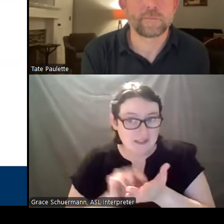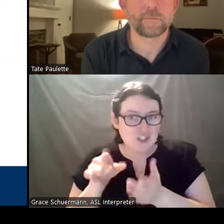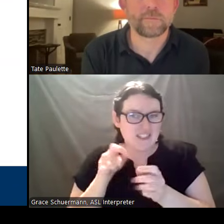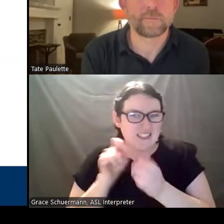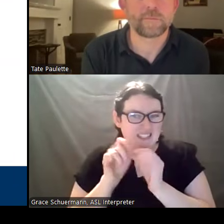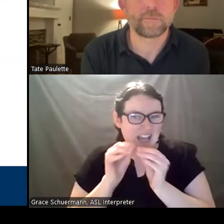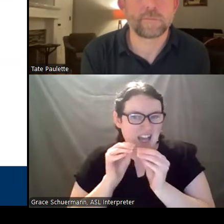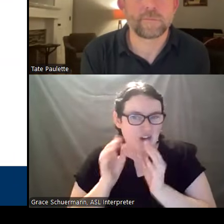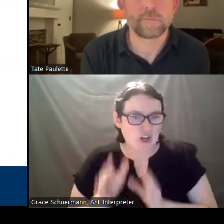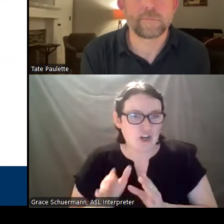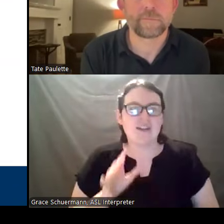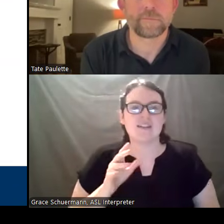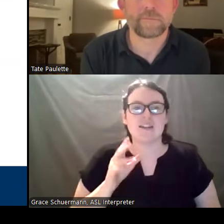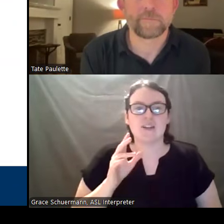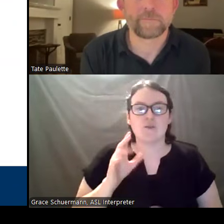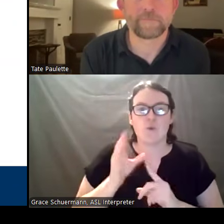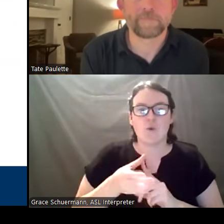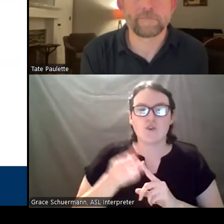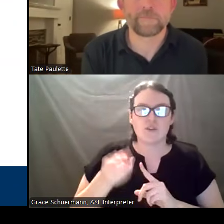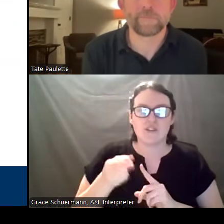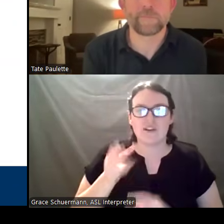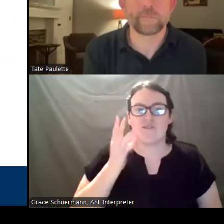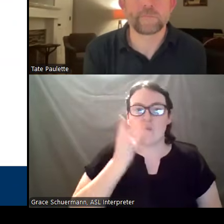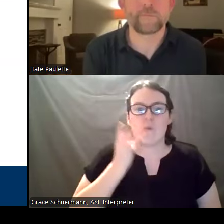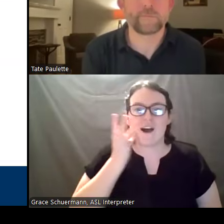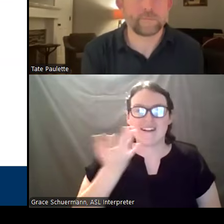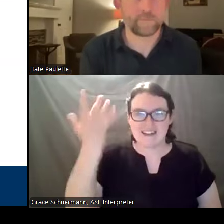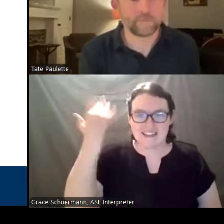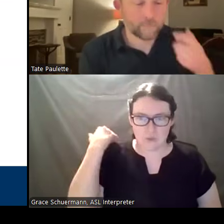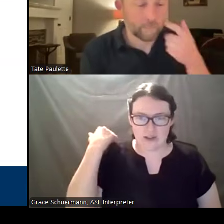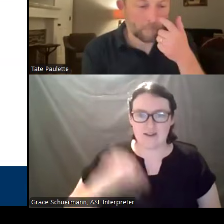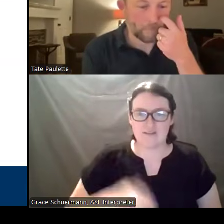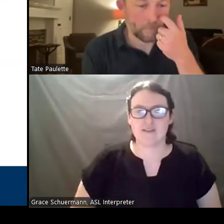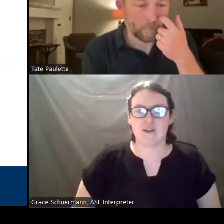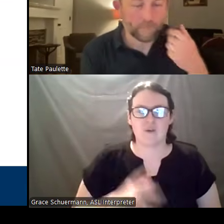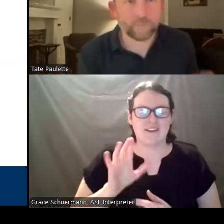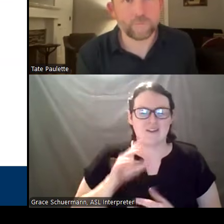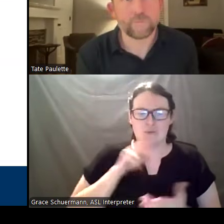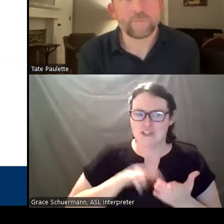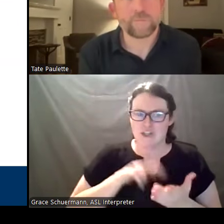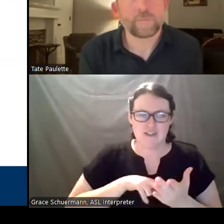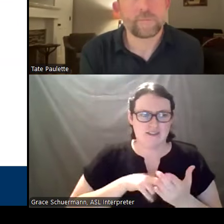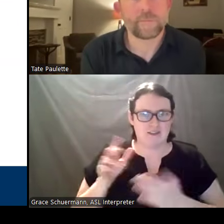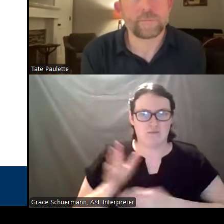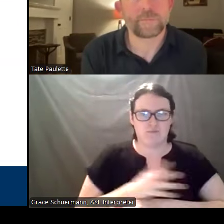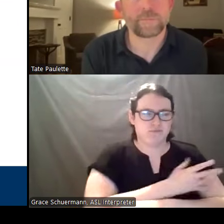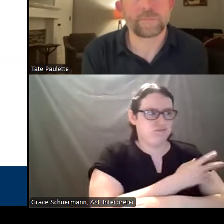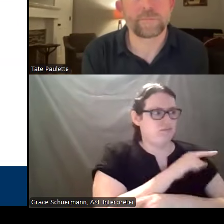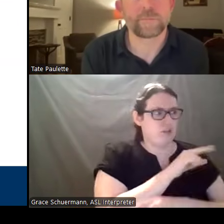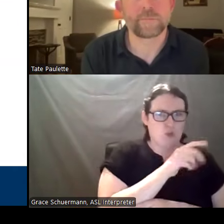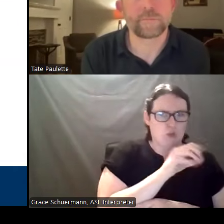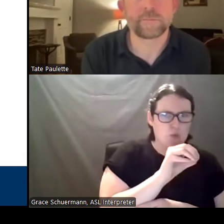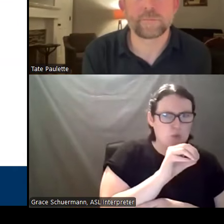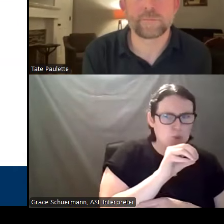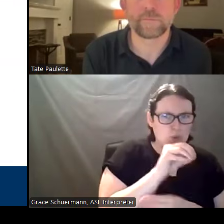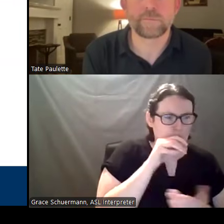History of Wine and Antiquity. His articles cover a broad range of topics, everything from zoo archaeology to